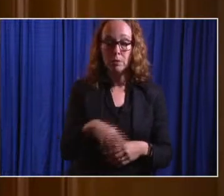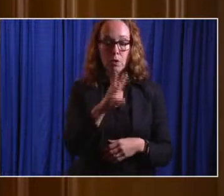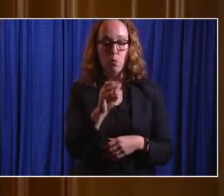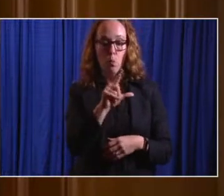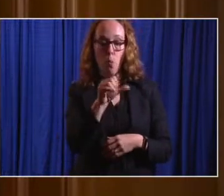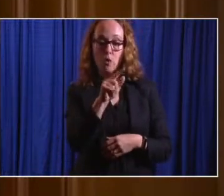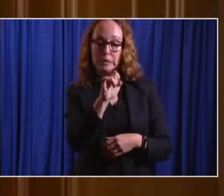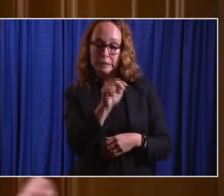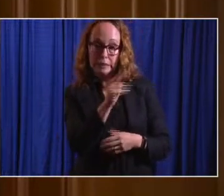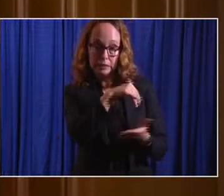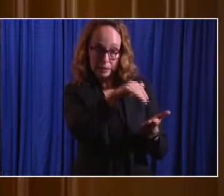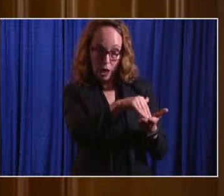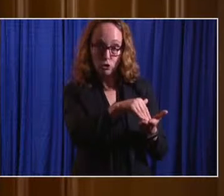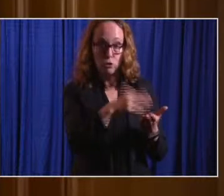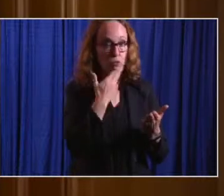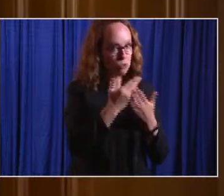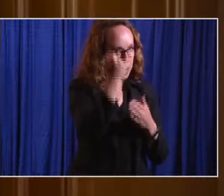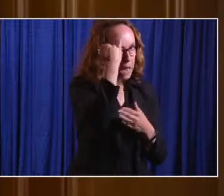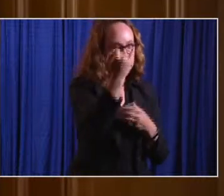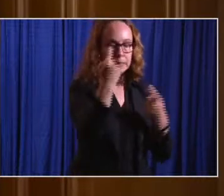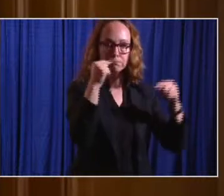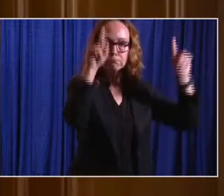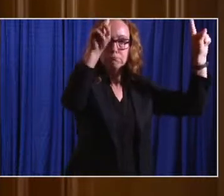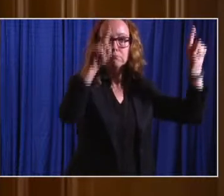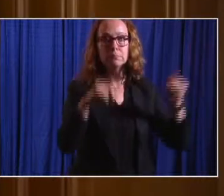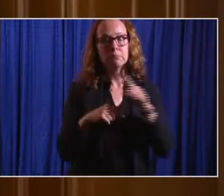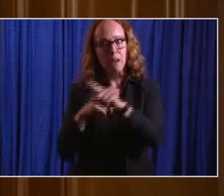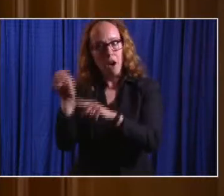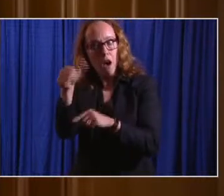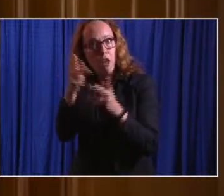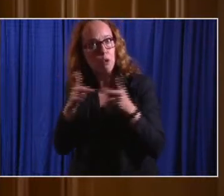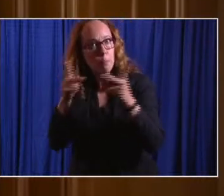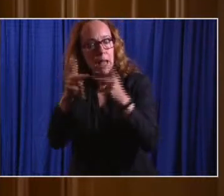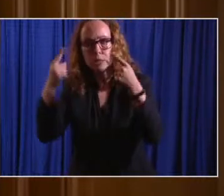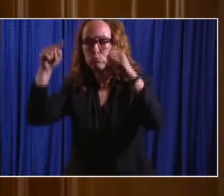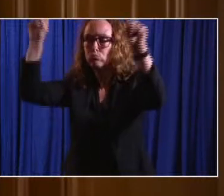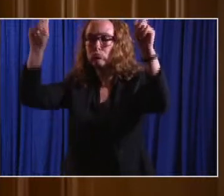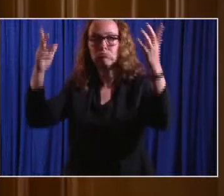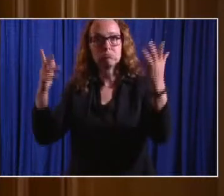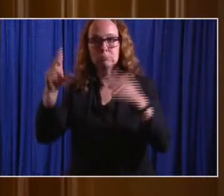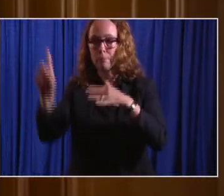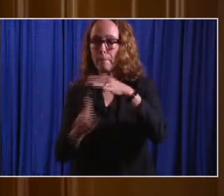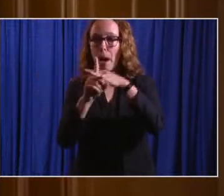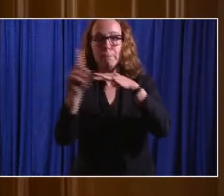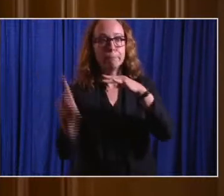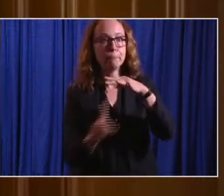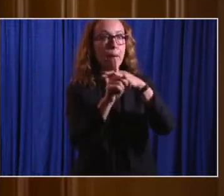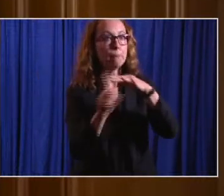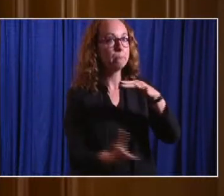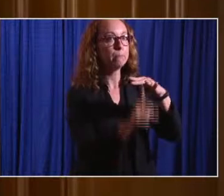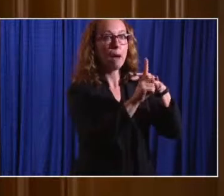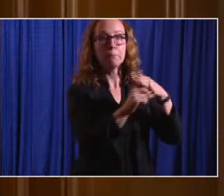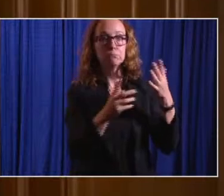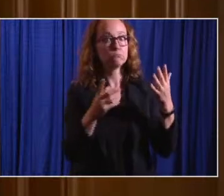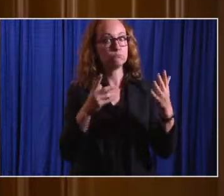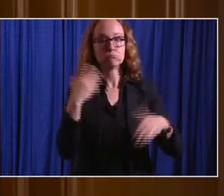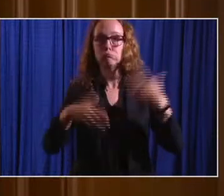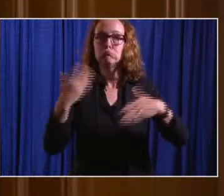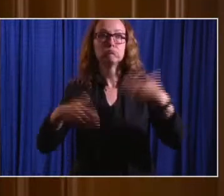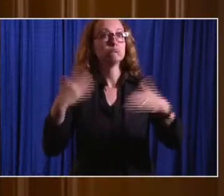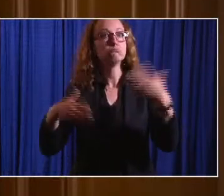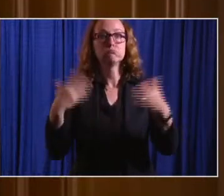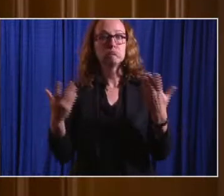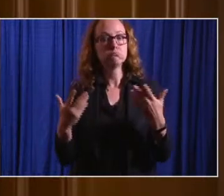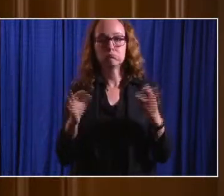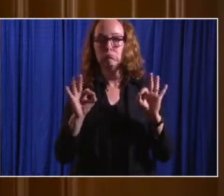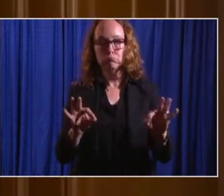but we're seeing this across the state. More and more of our providers are offering walk-in opportunities. At Wolstein